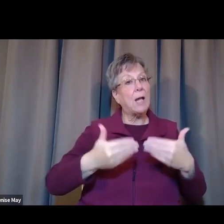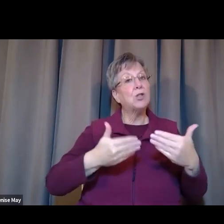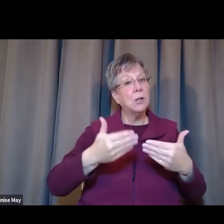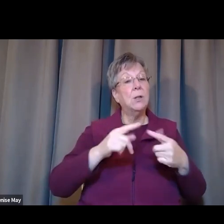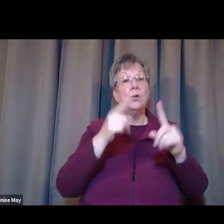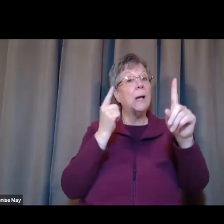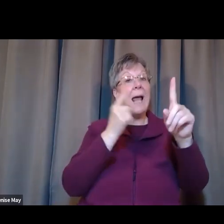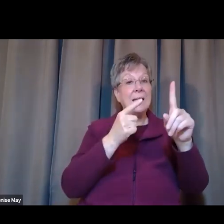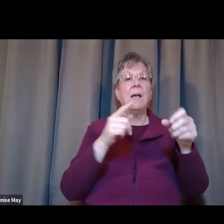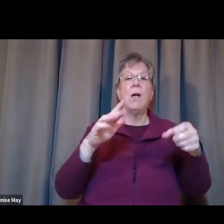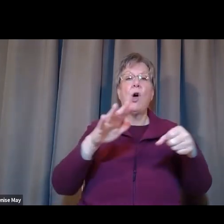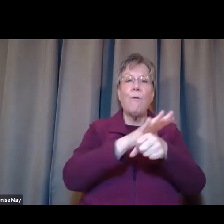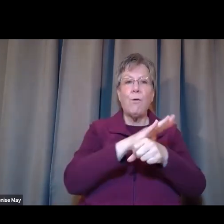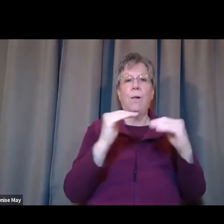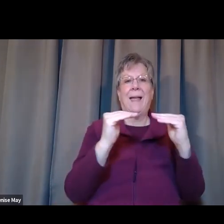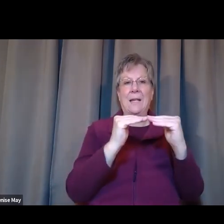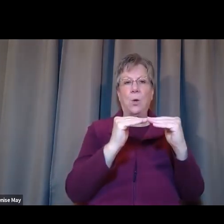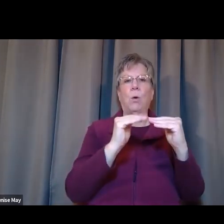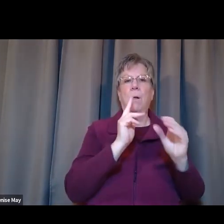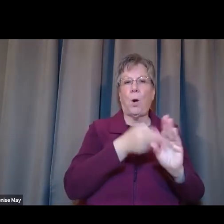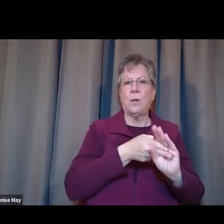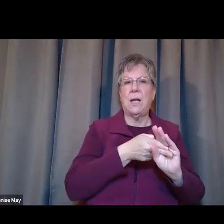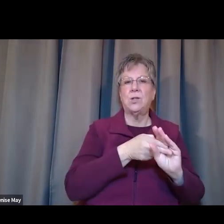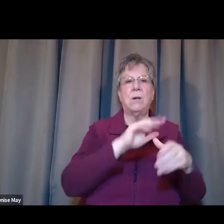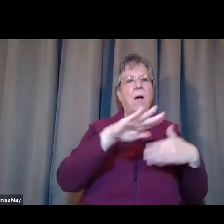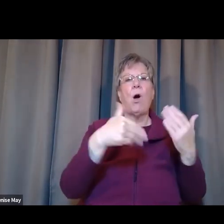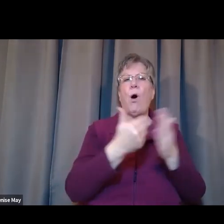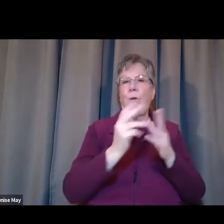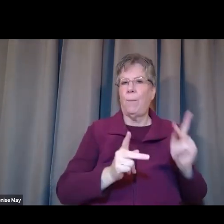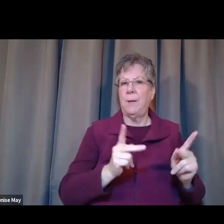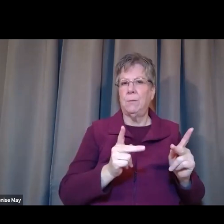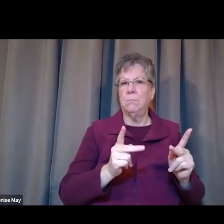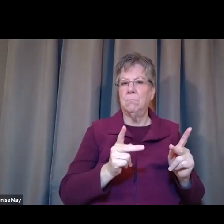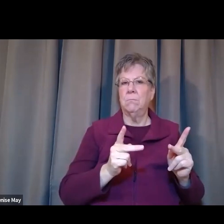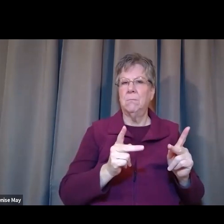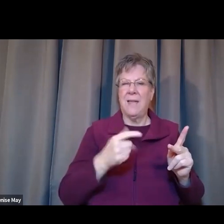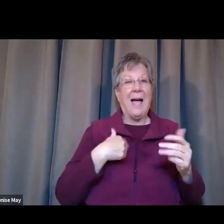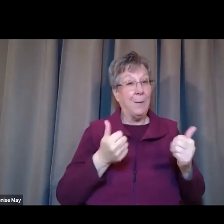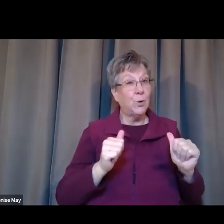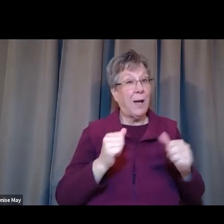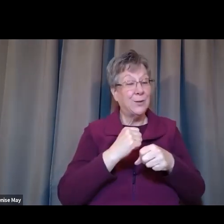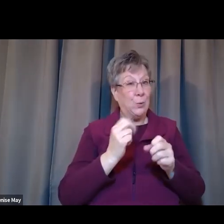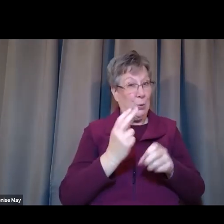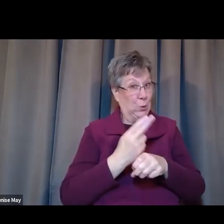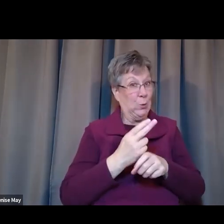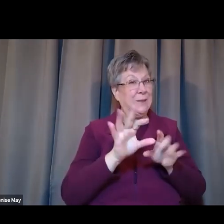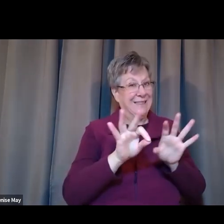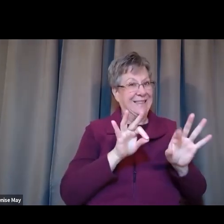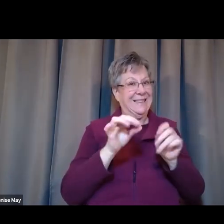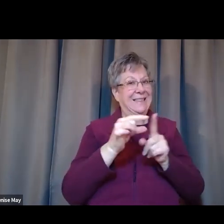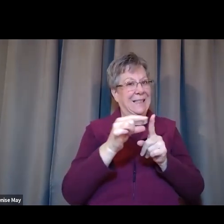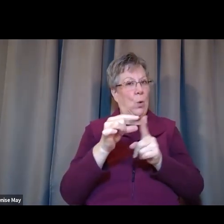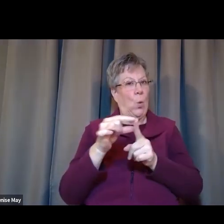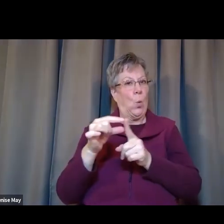of full and equal participation of all citizens. I'm trying to make an intentional play on words here about the progression across